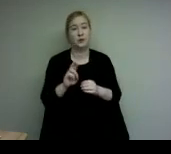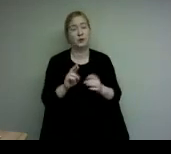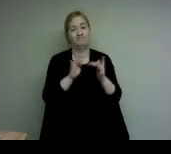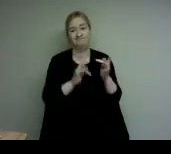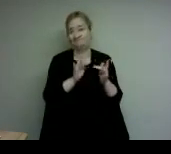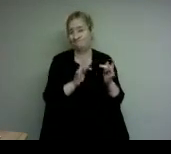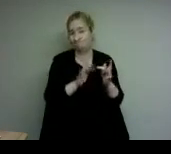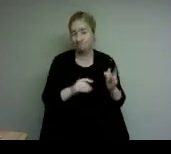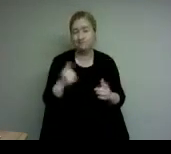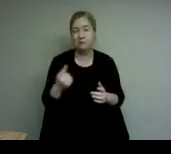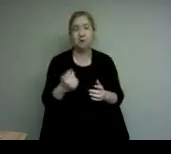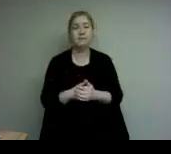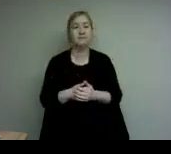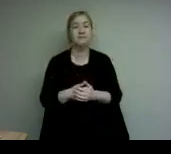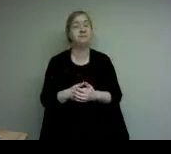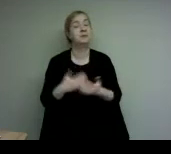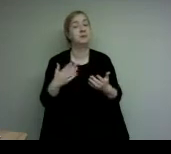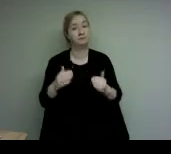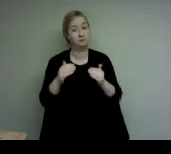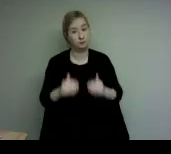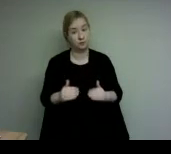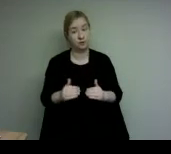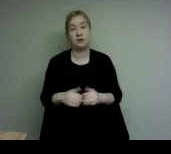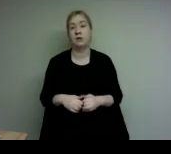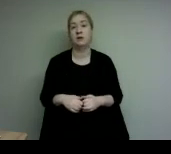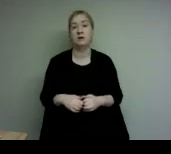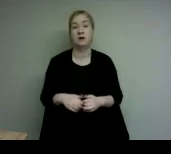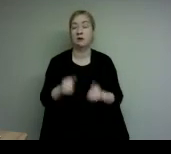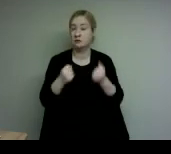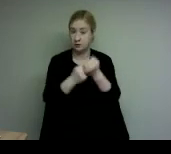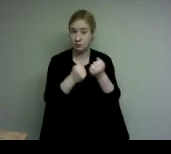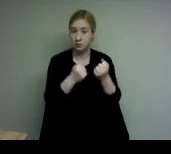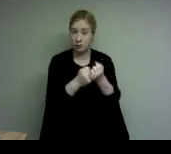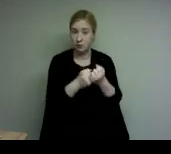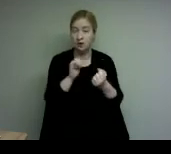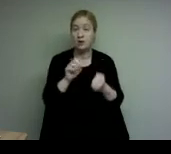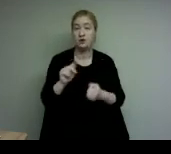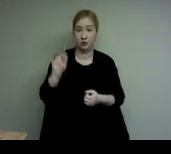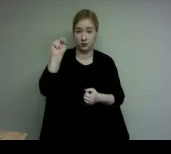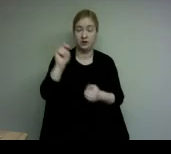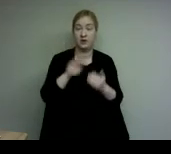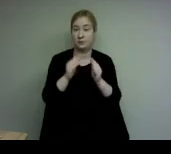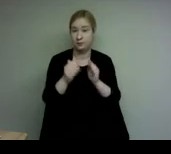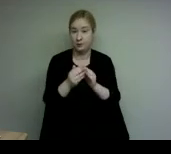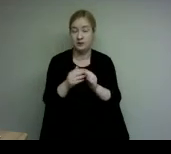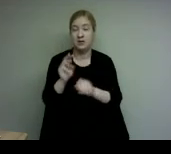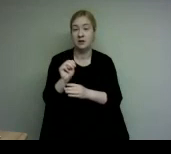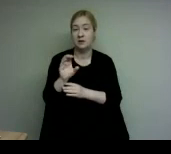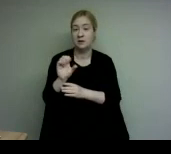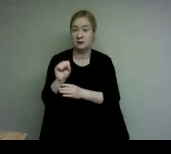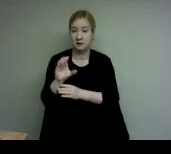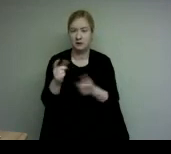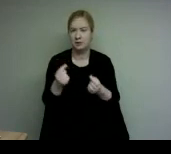So to aid with addressing issues in northern communities, the Manitoba Construction Sector Council